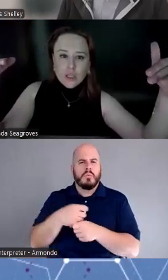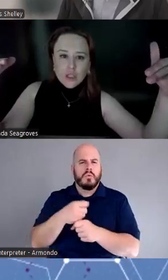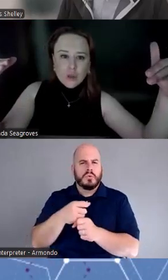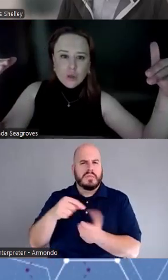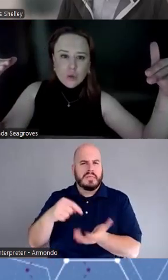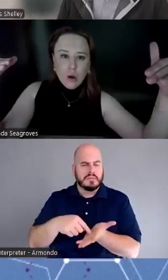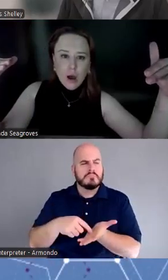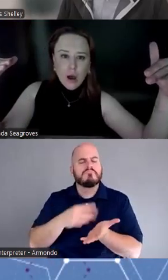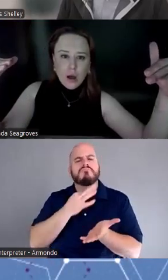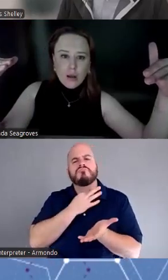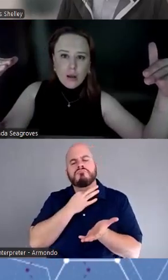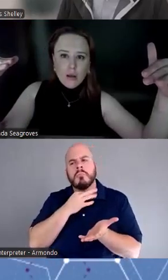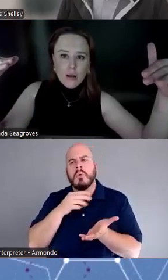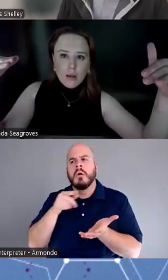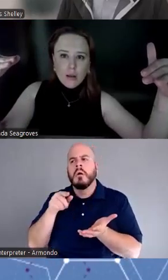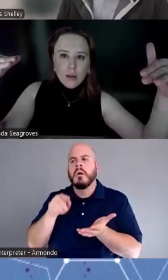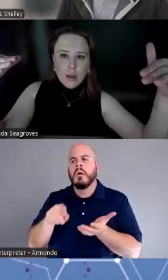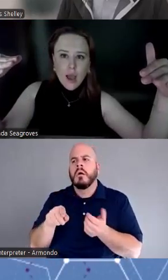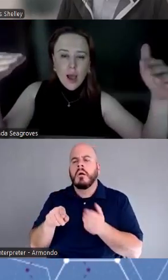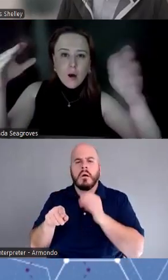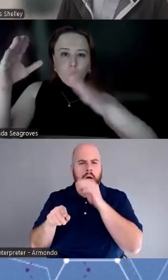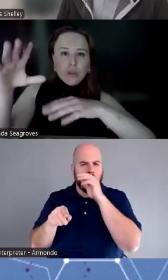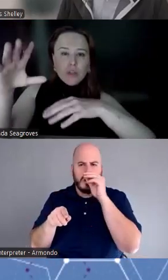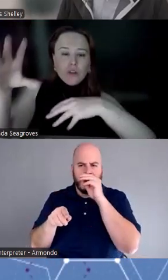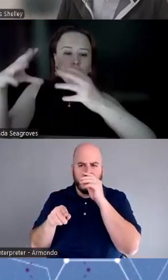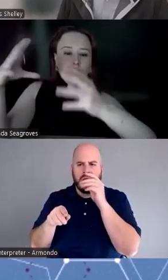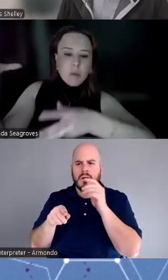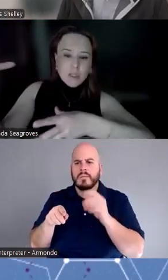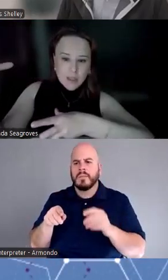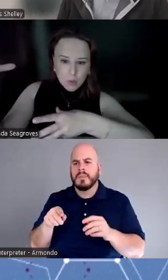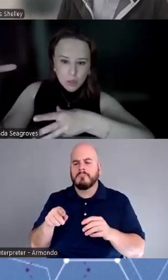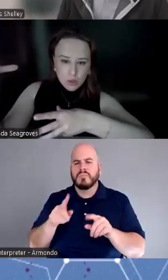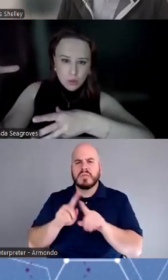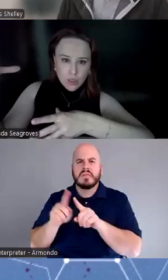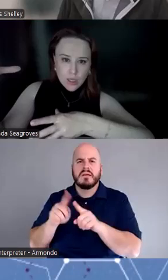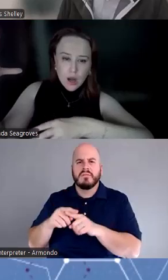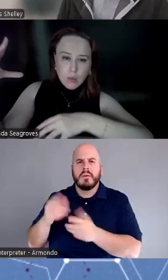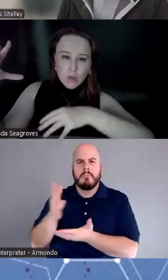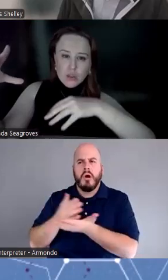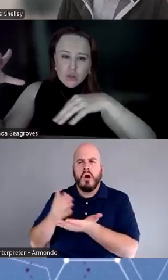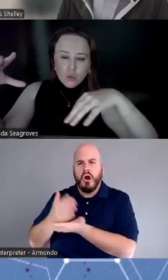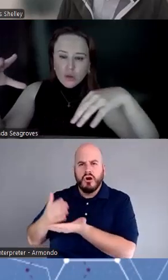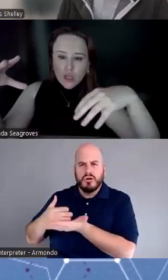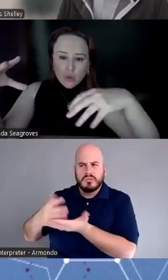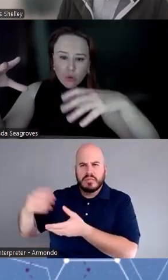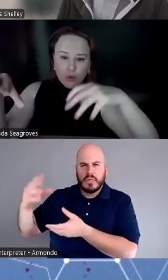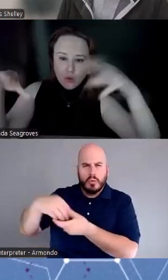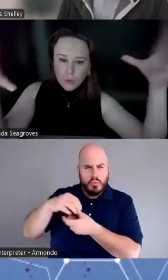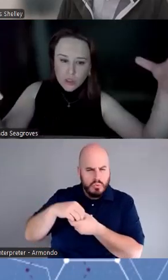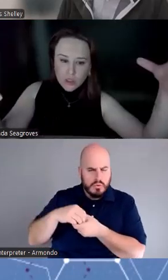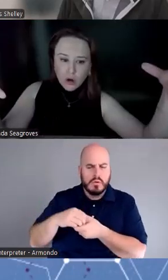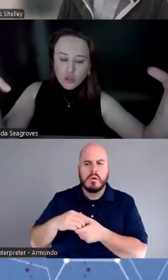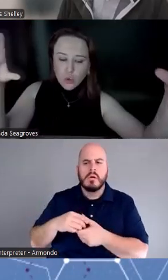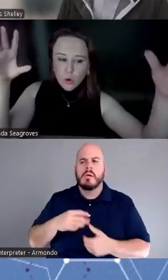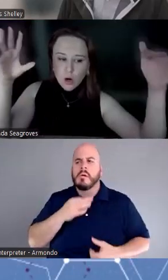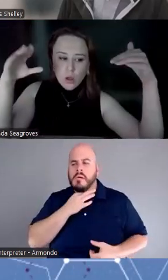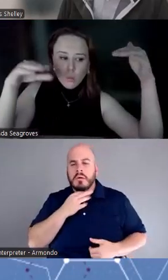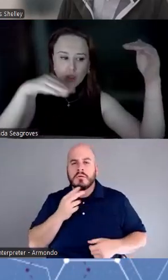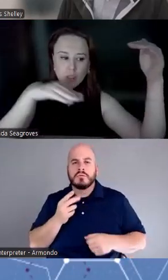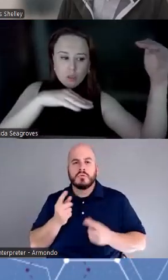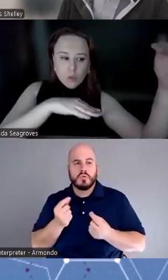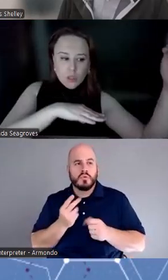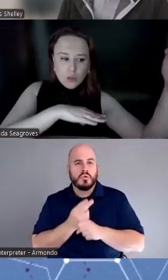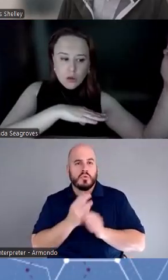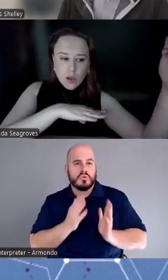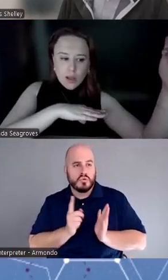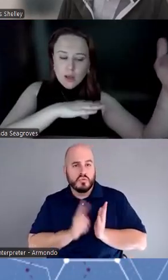of went into how the different elements that were included? Was there sort of any sort of user research, or